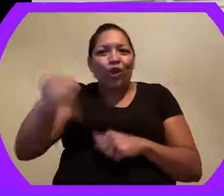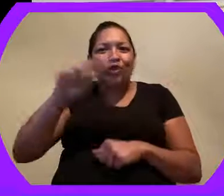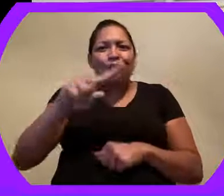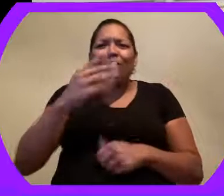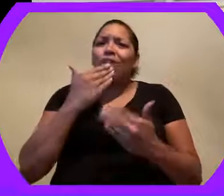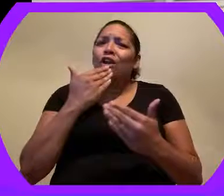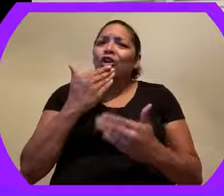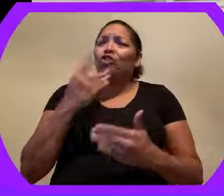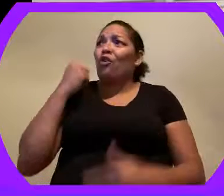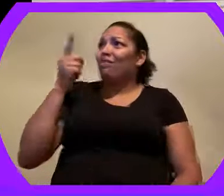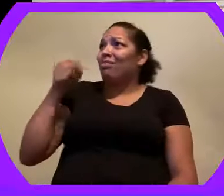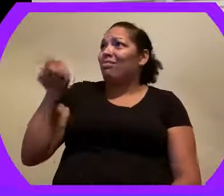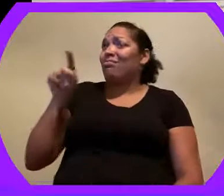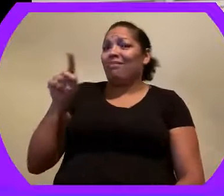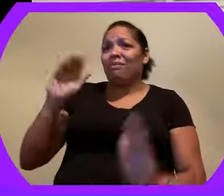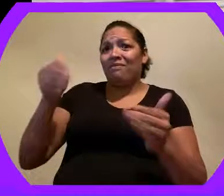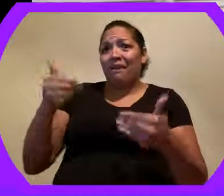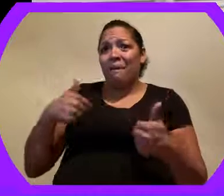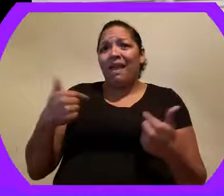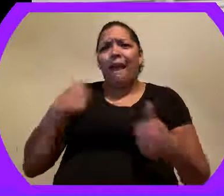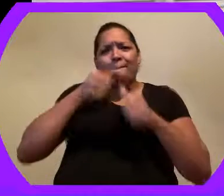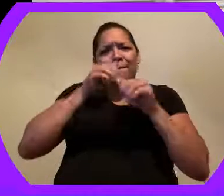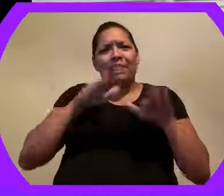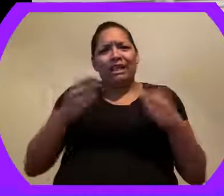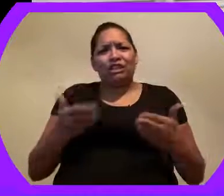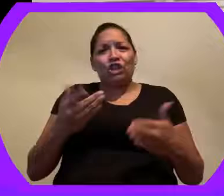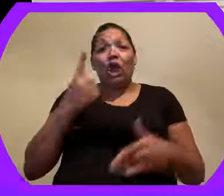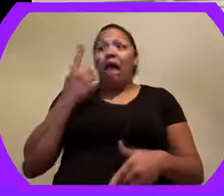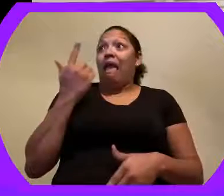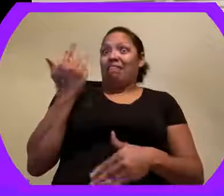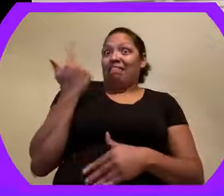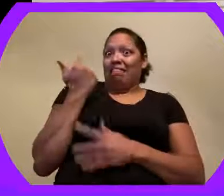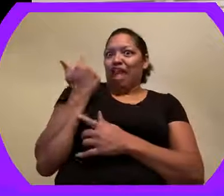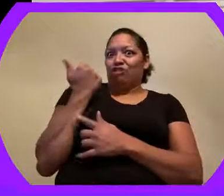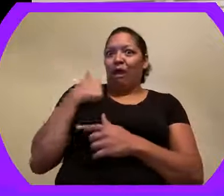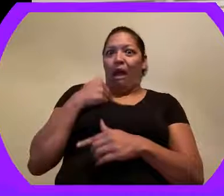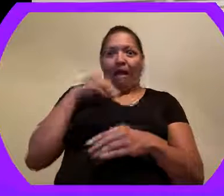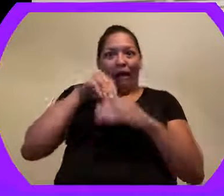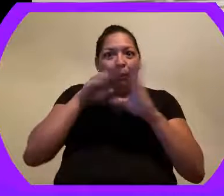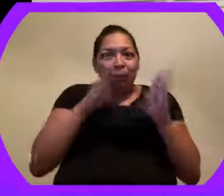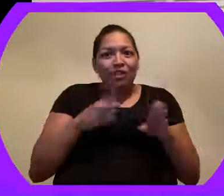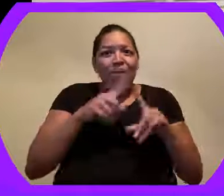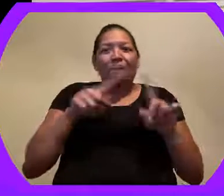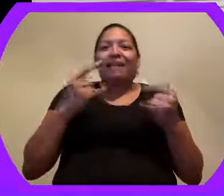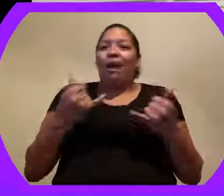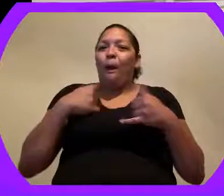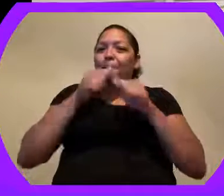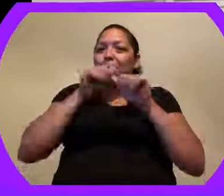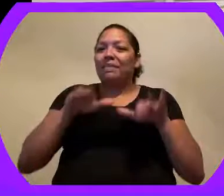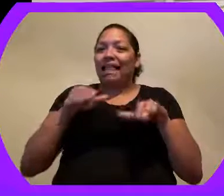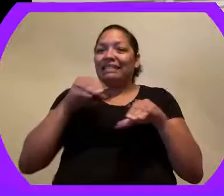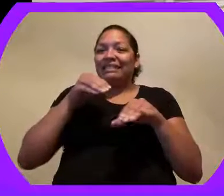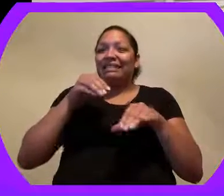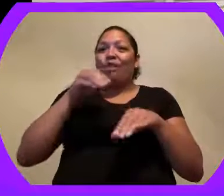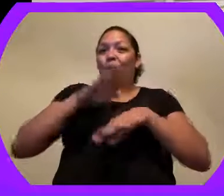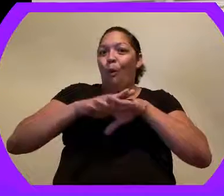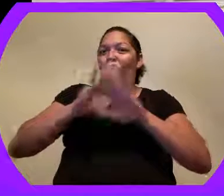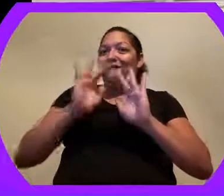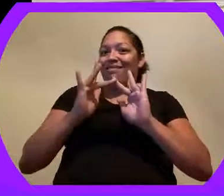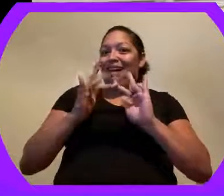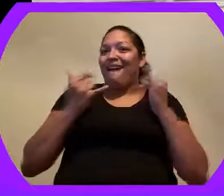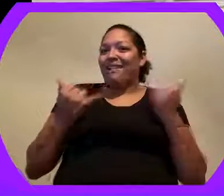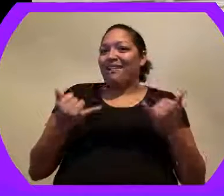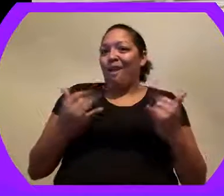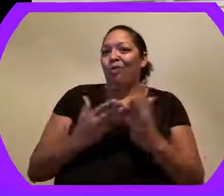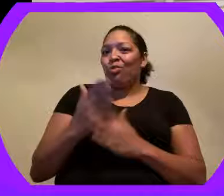blessed to be here today with all of you. Thank you so much to Leah and Amy for having me. I was blessed to be here last year for the in-person, and I'm now